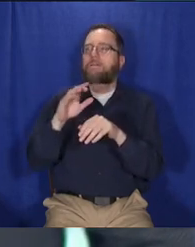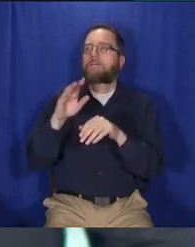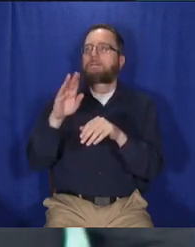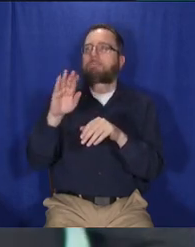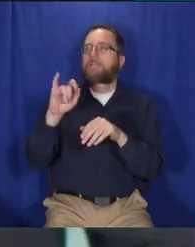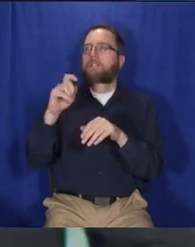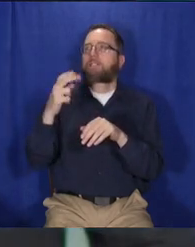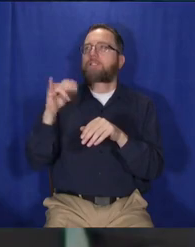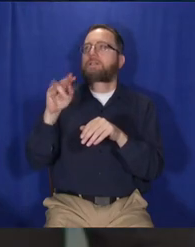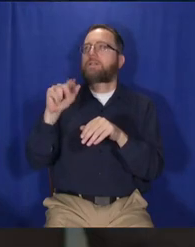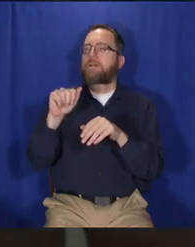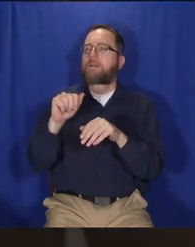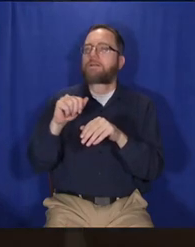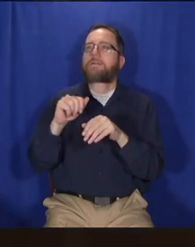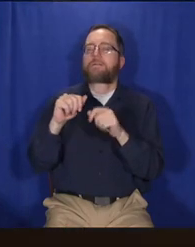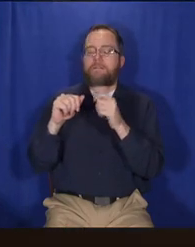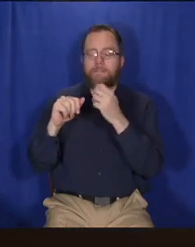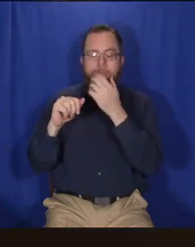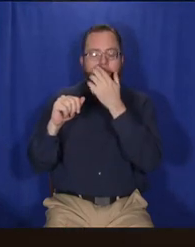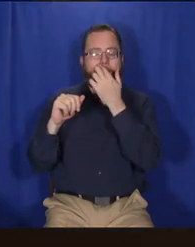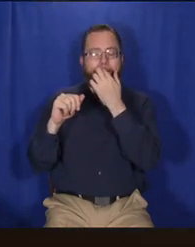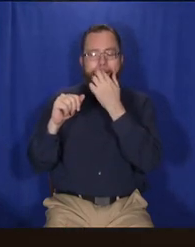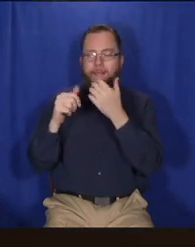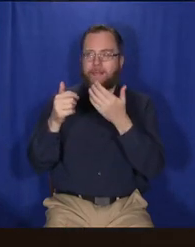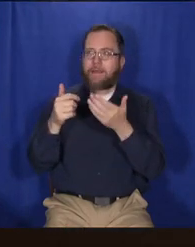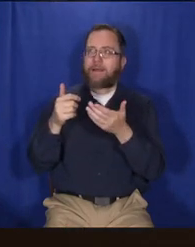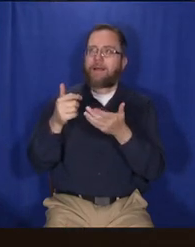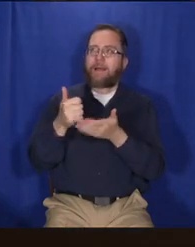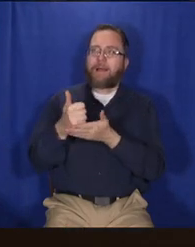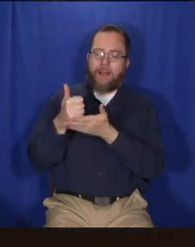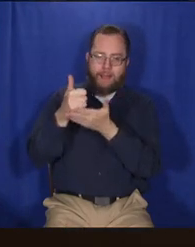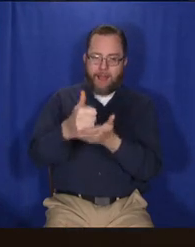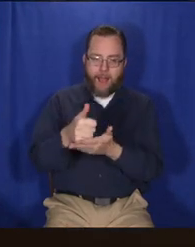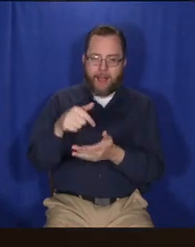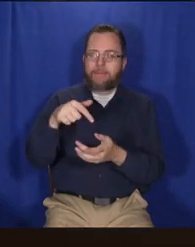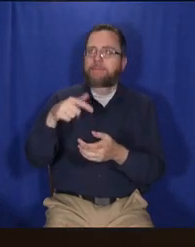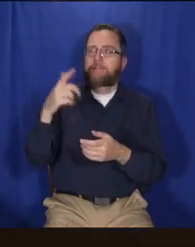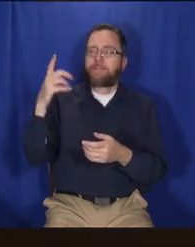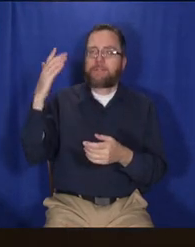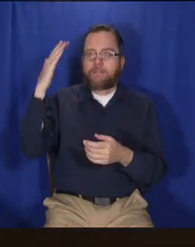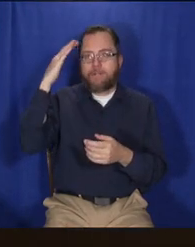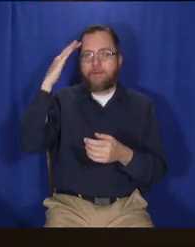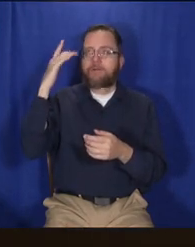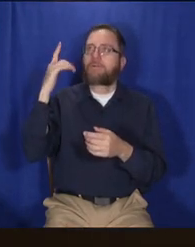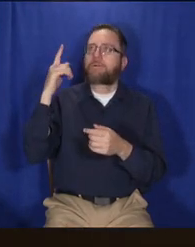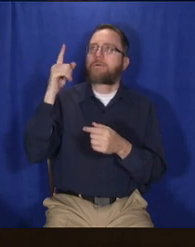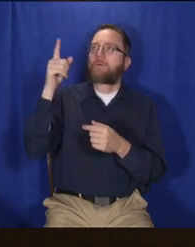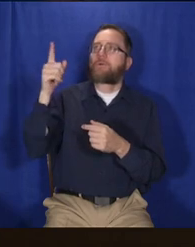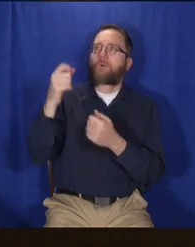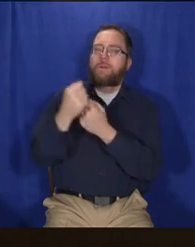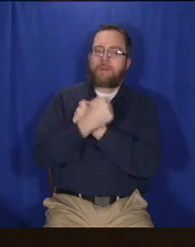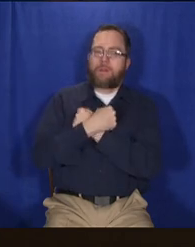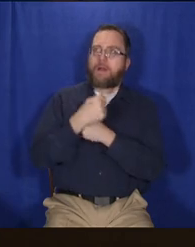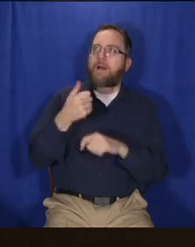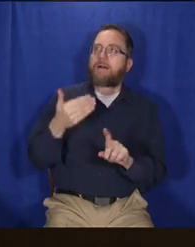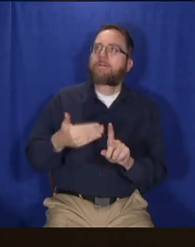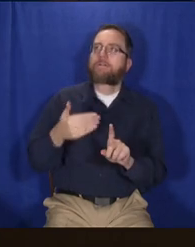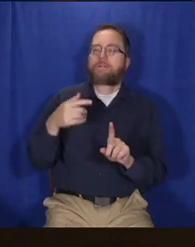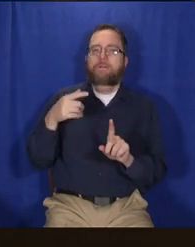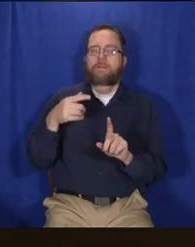much you love her, and Lord, that she would step into the purpose and the plans that you have for